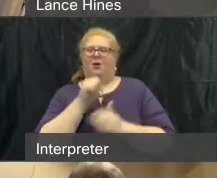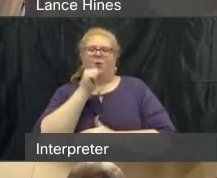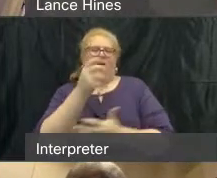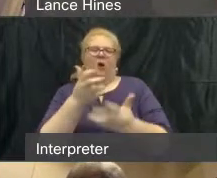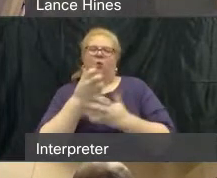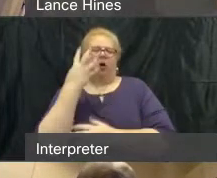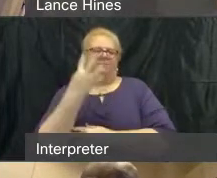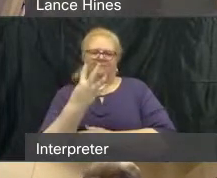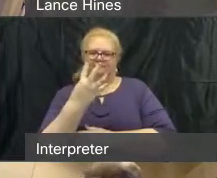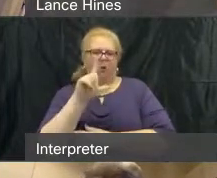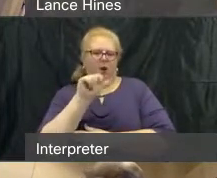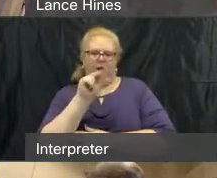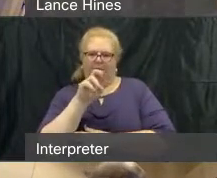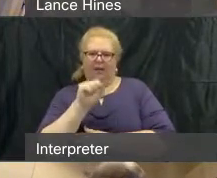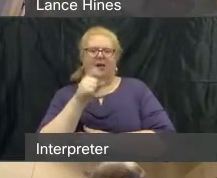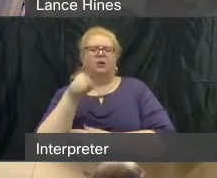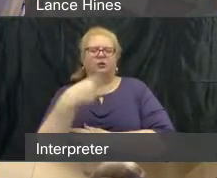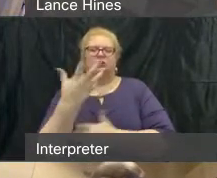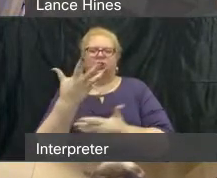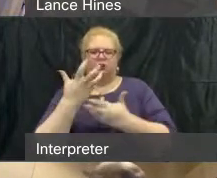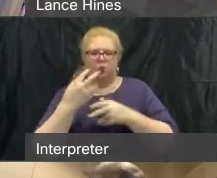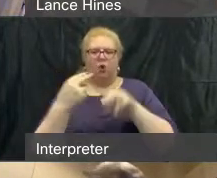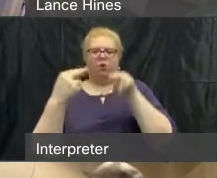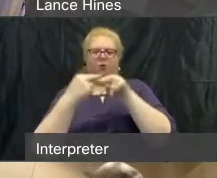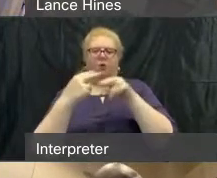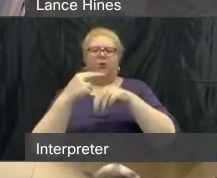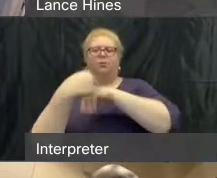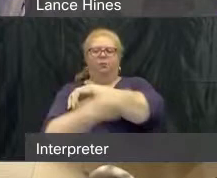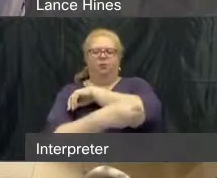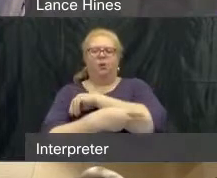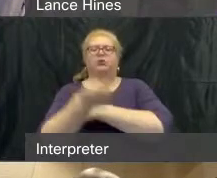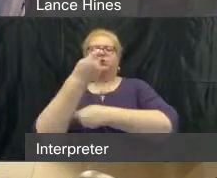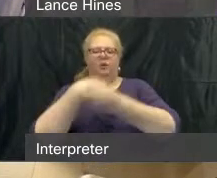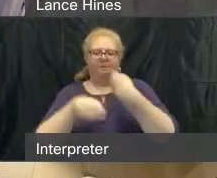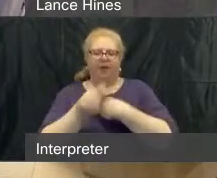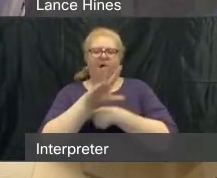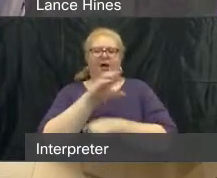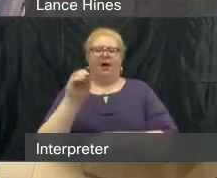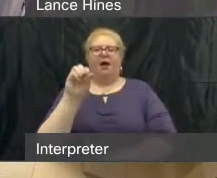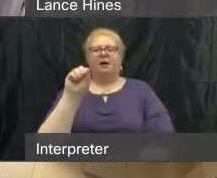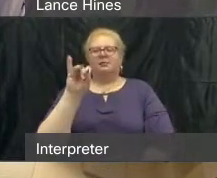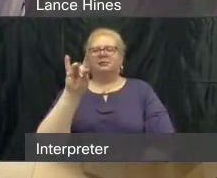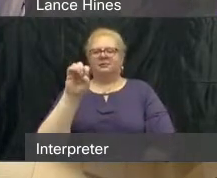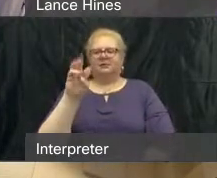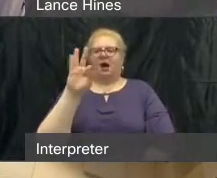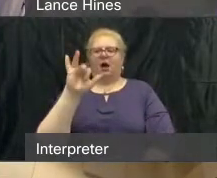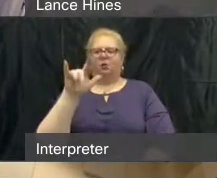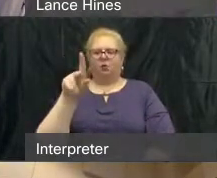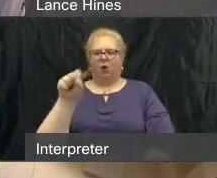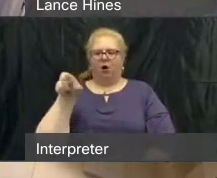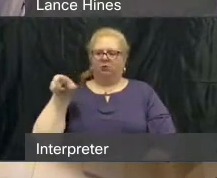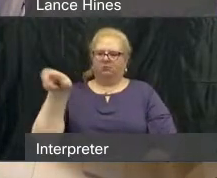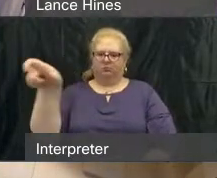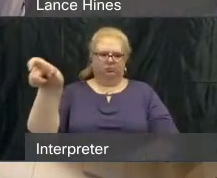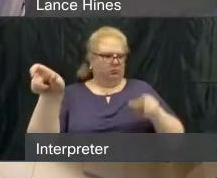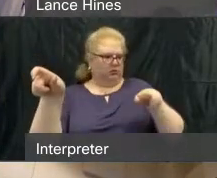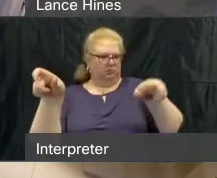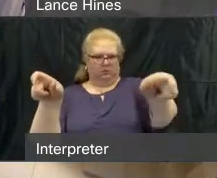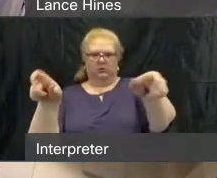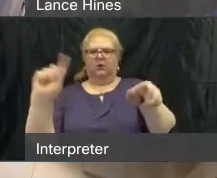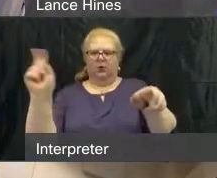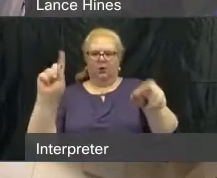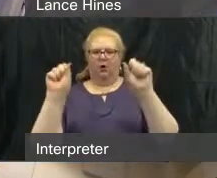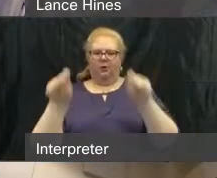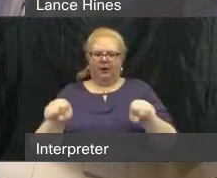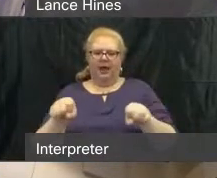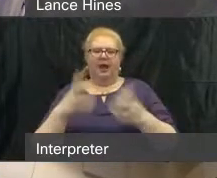replaced and sidewalks put on the other side of the bridge. And so I would like to see that revised to reflect what